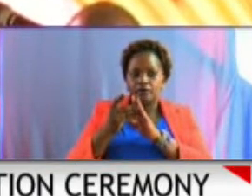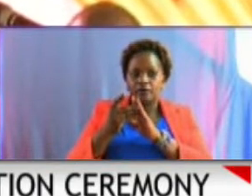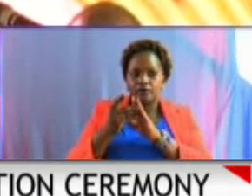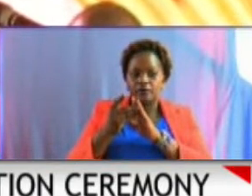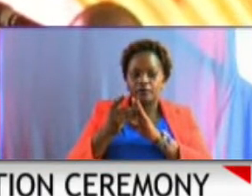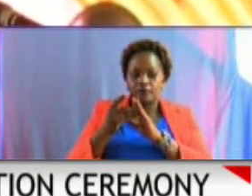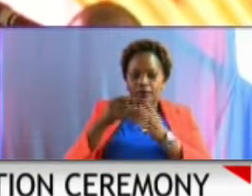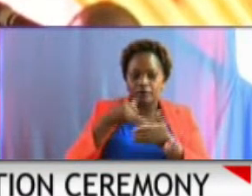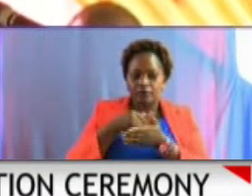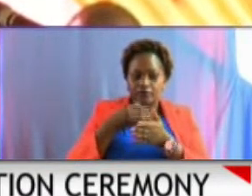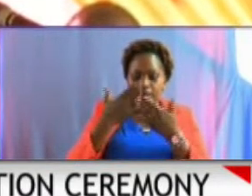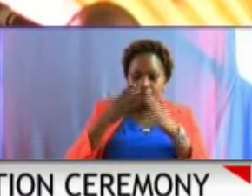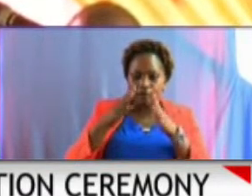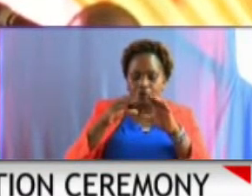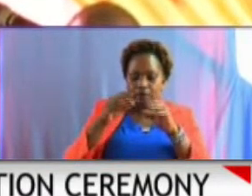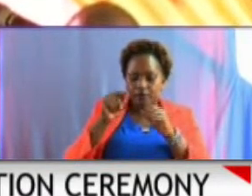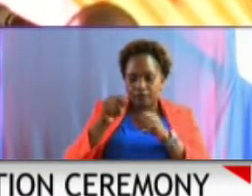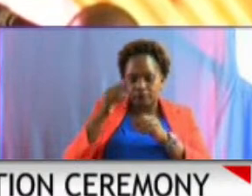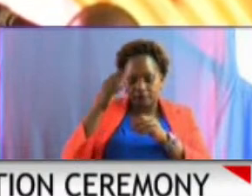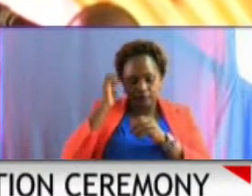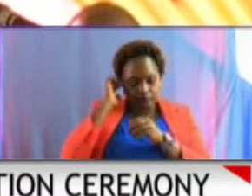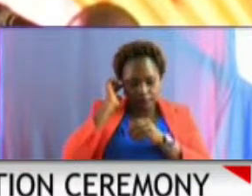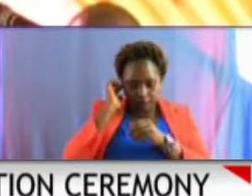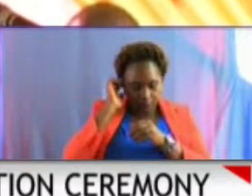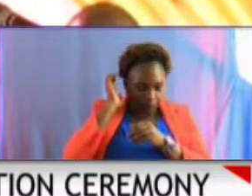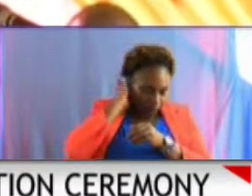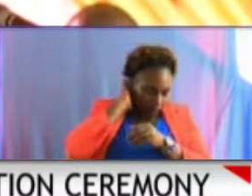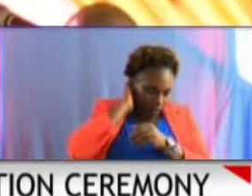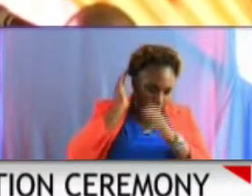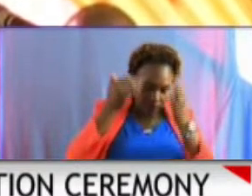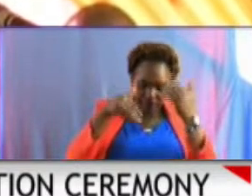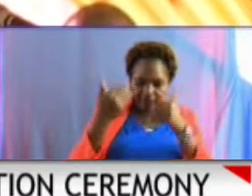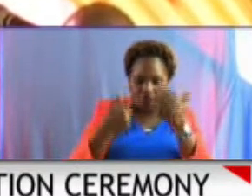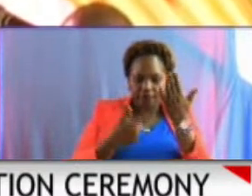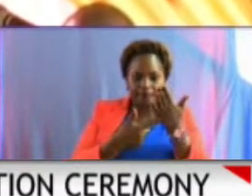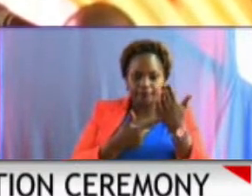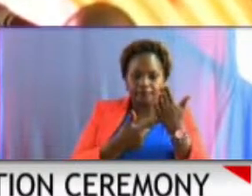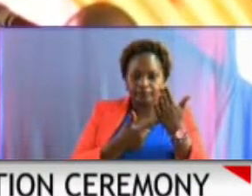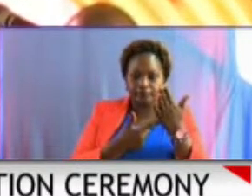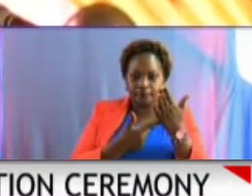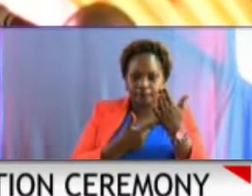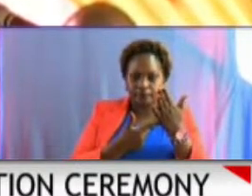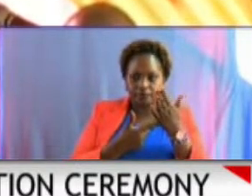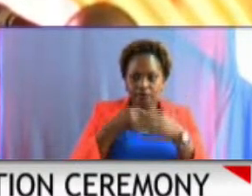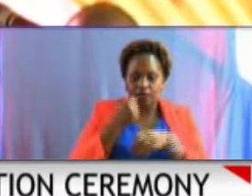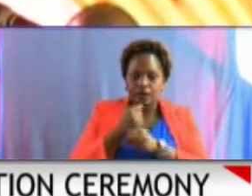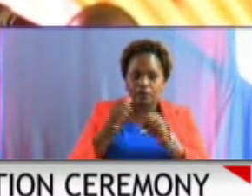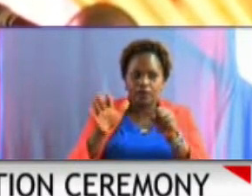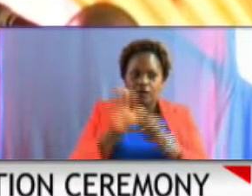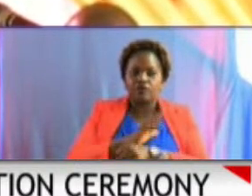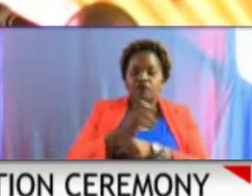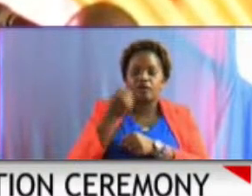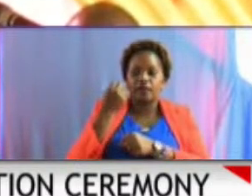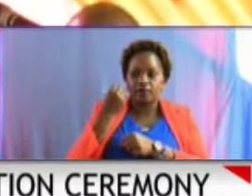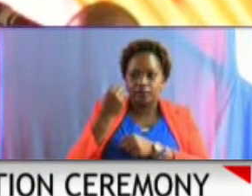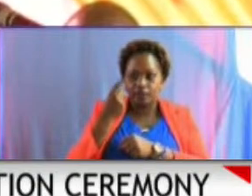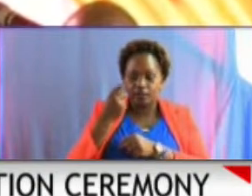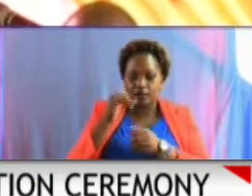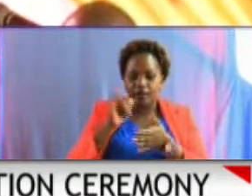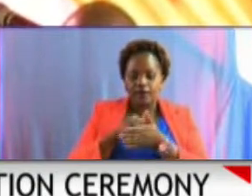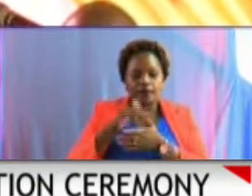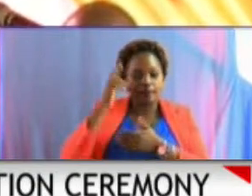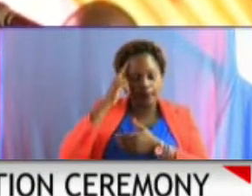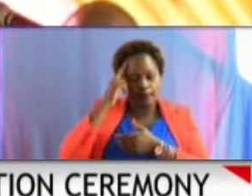In recognition of this, Murang'A University of Technology operates with a full understanding that the purpose